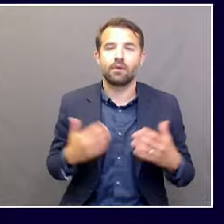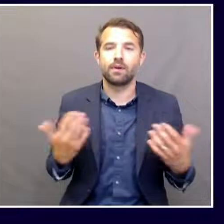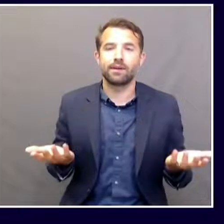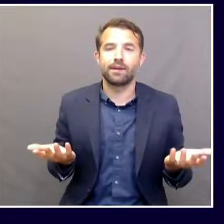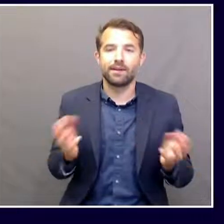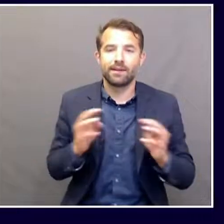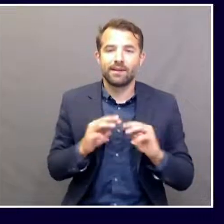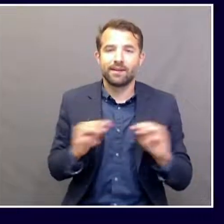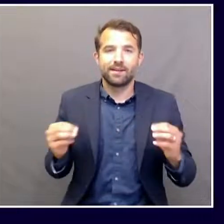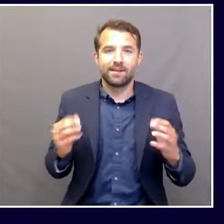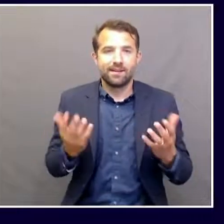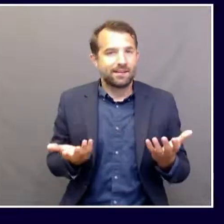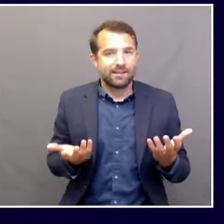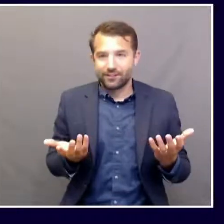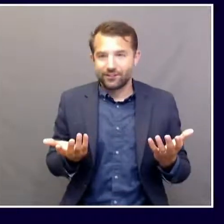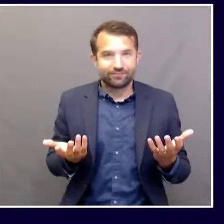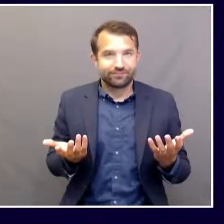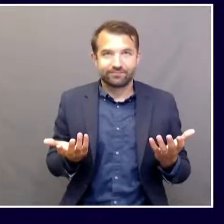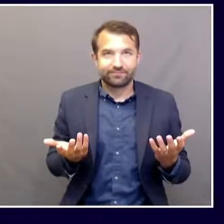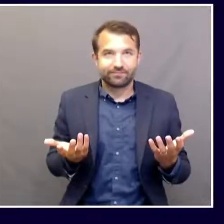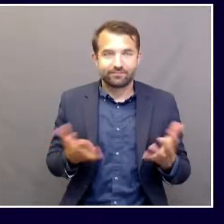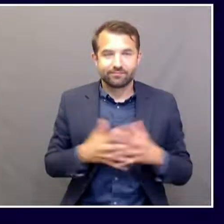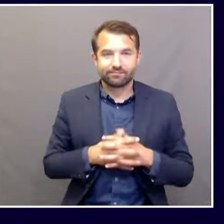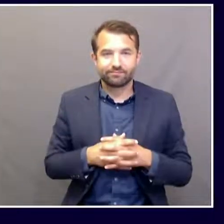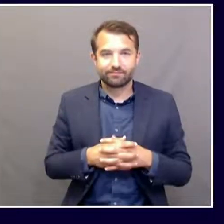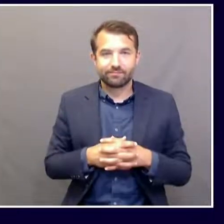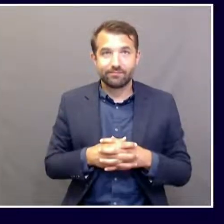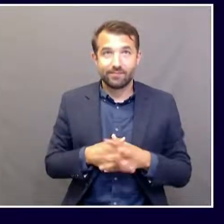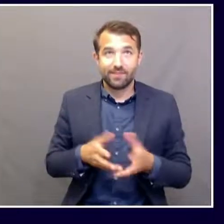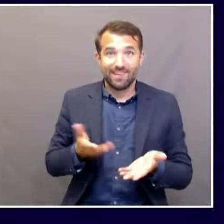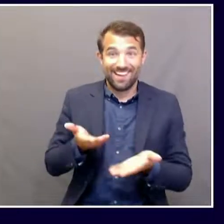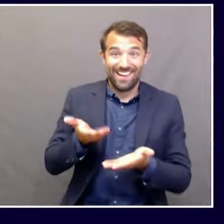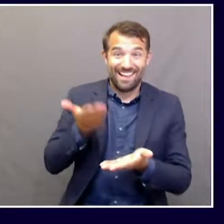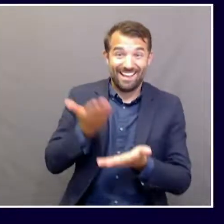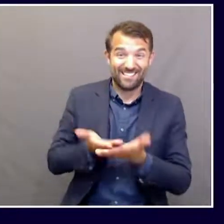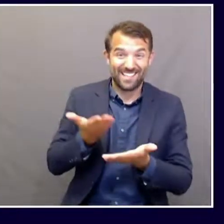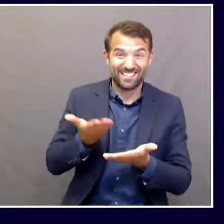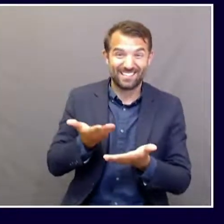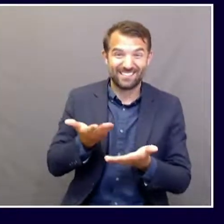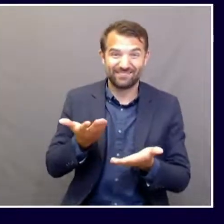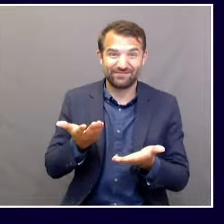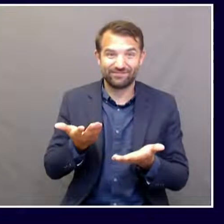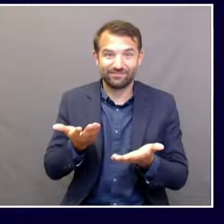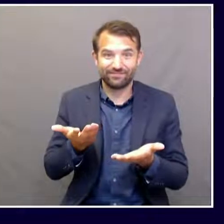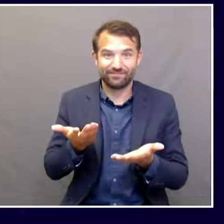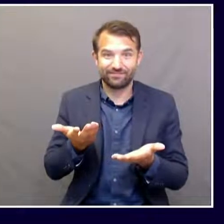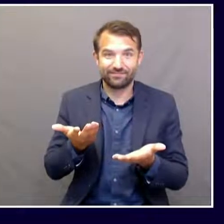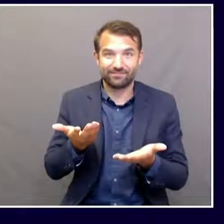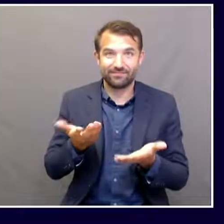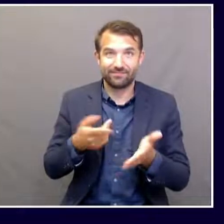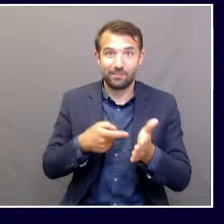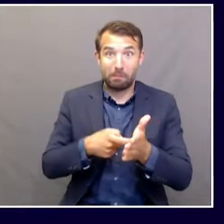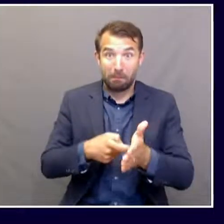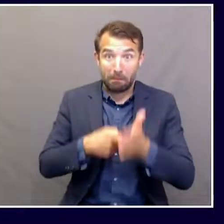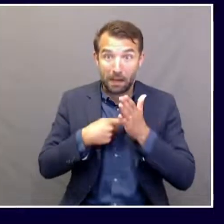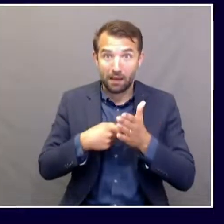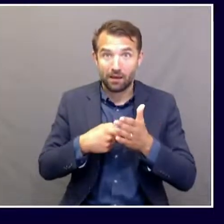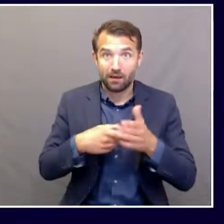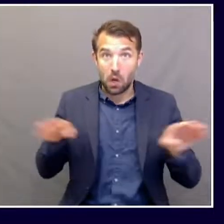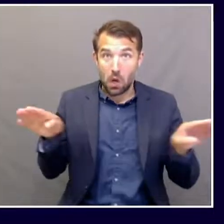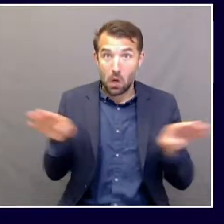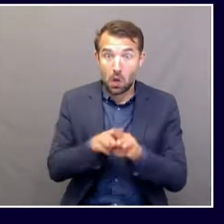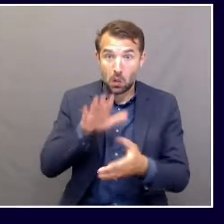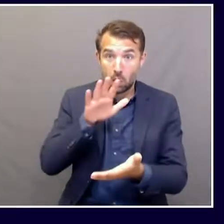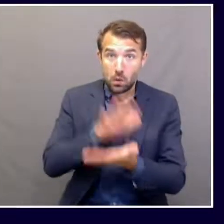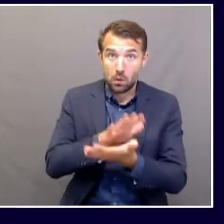not a lot of evidence that wearing a mask is the reason why you need to close down a school when it's hot. When it's hot, there may be a need to close